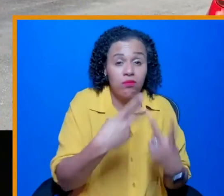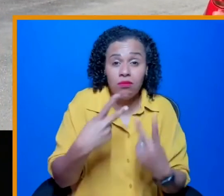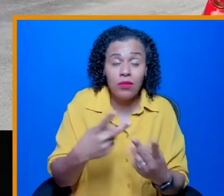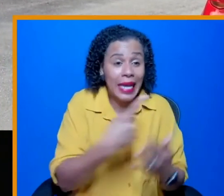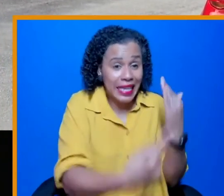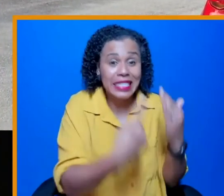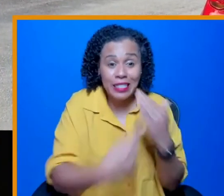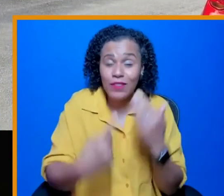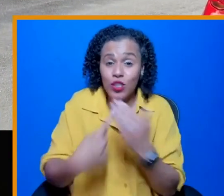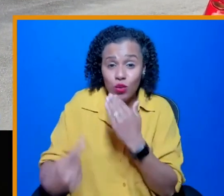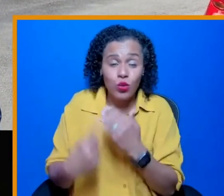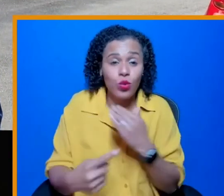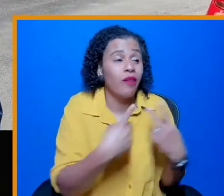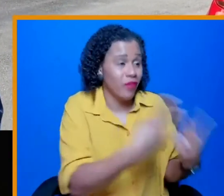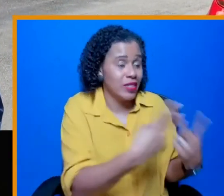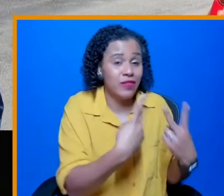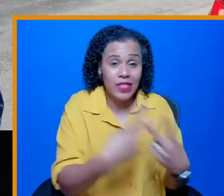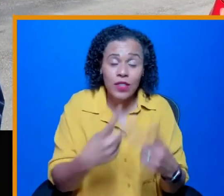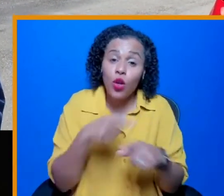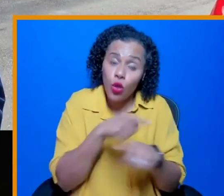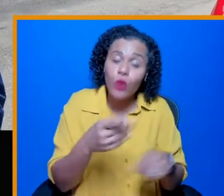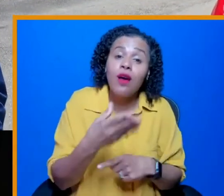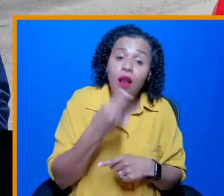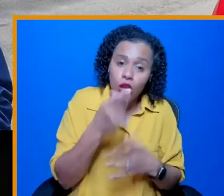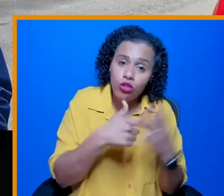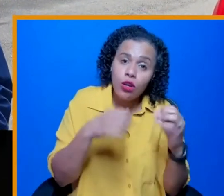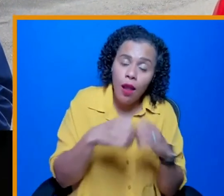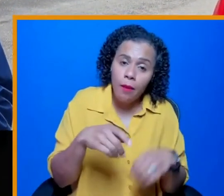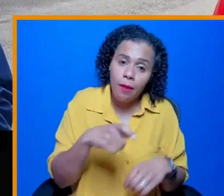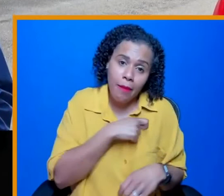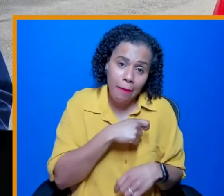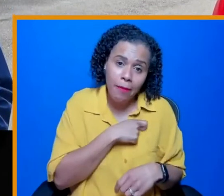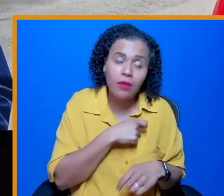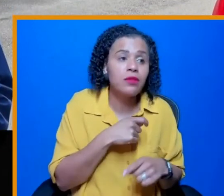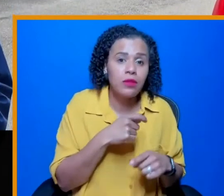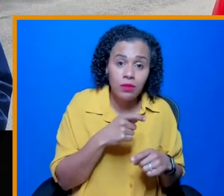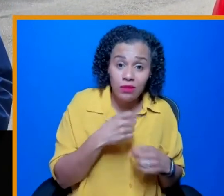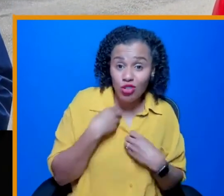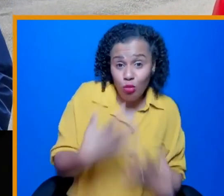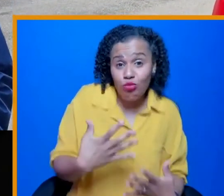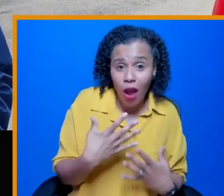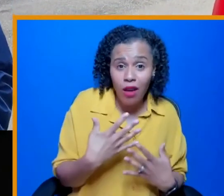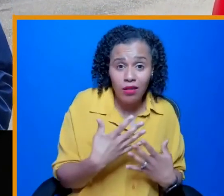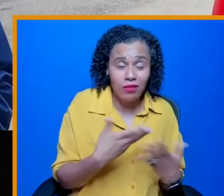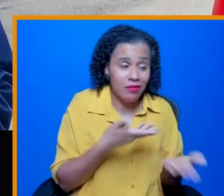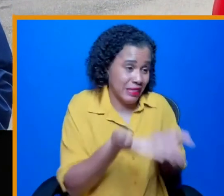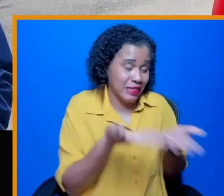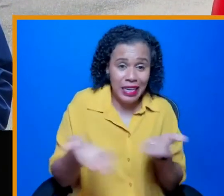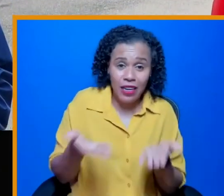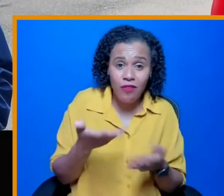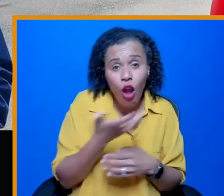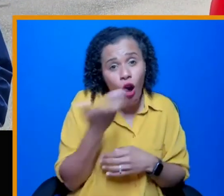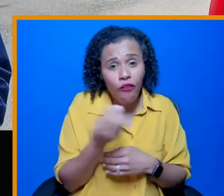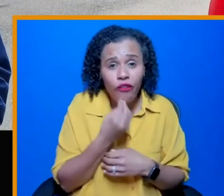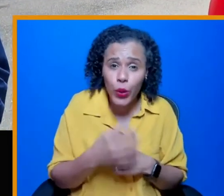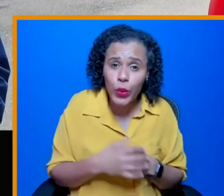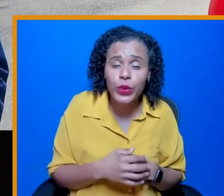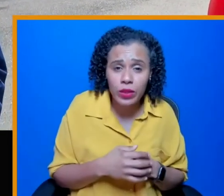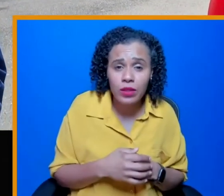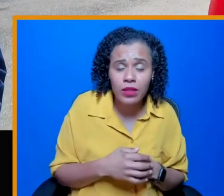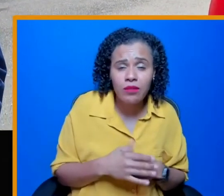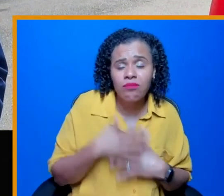to these luncheon club members to actually, as a surprise, give them a hot meal. And what was really,